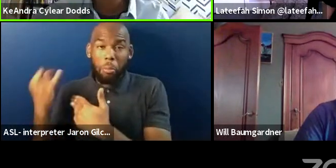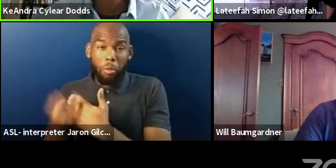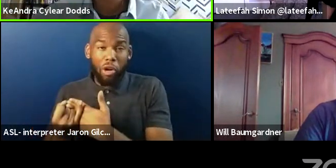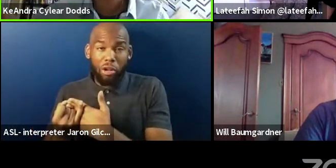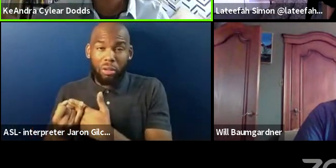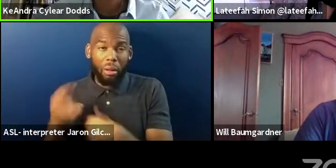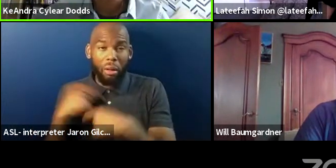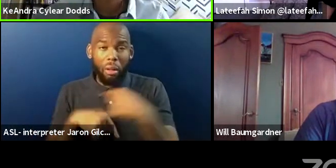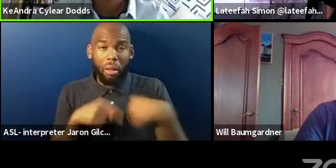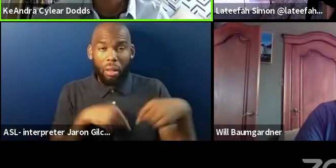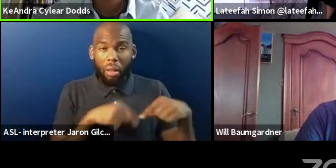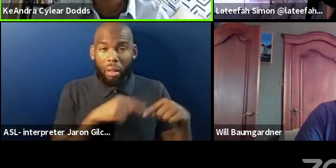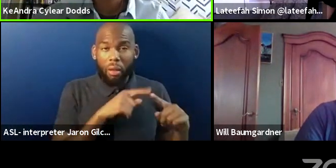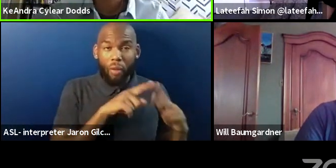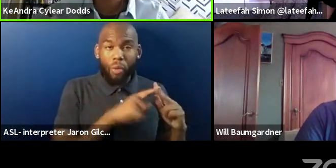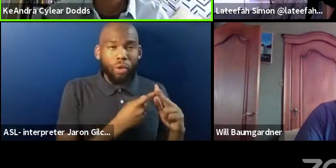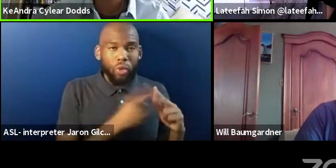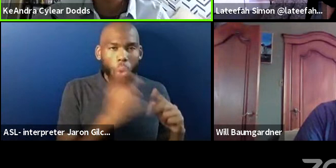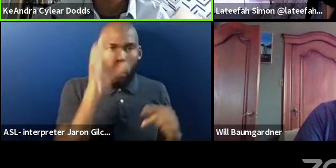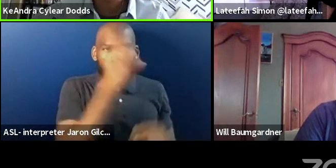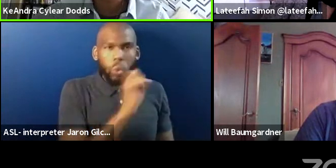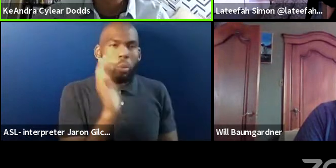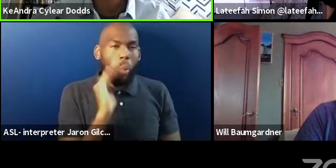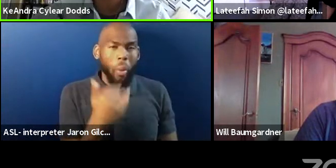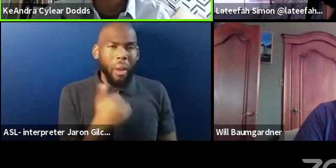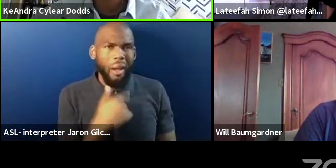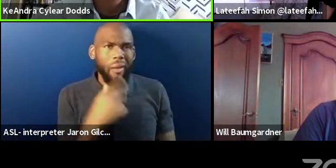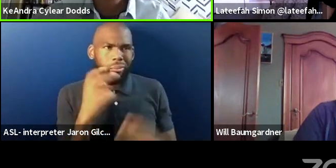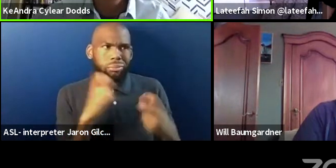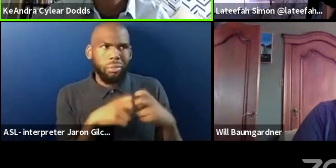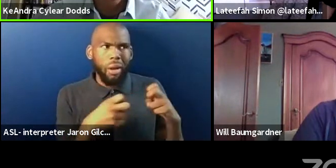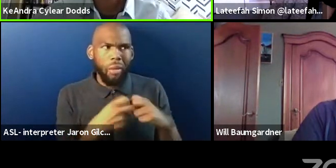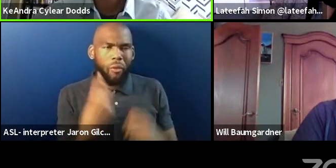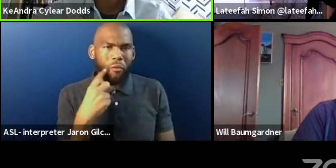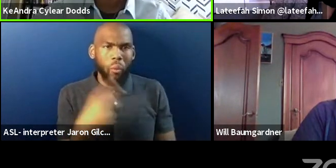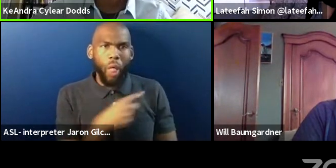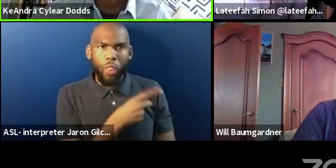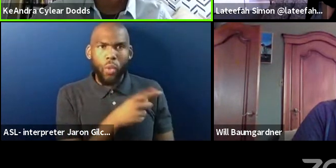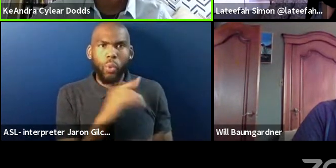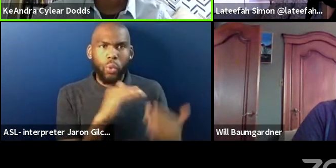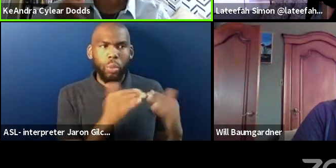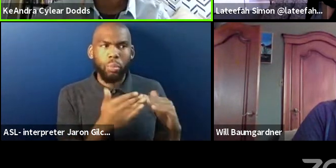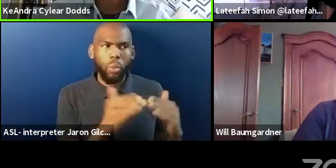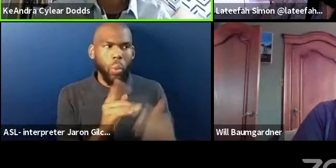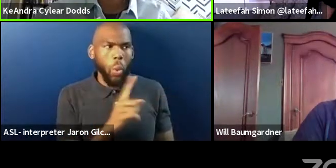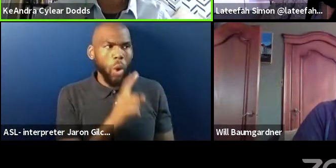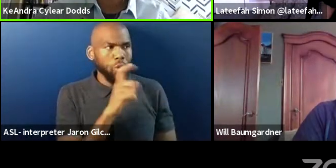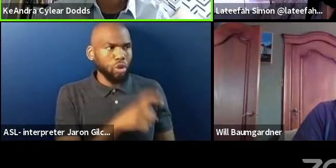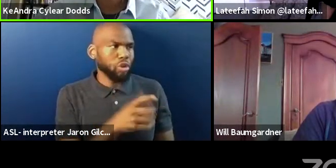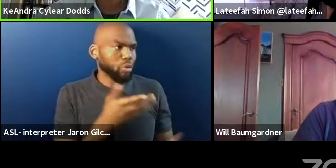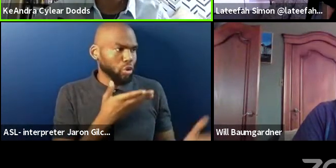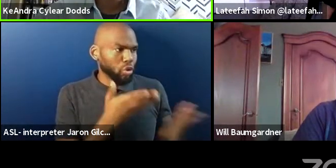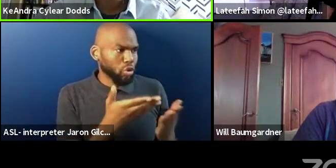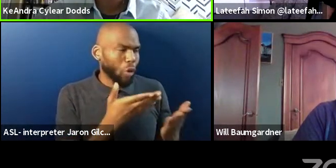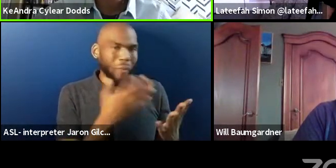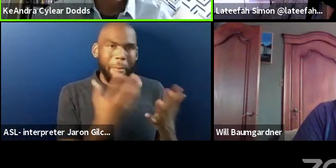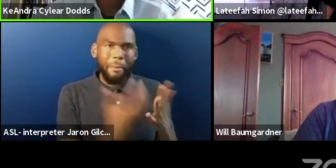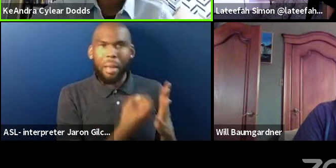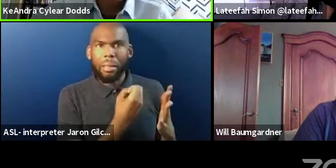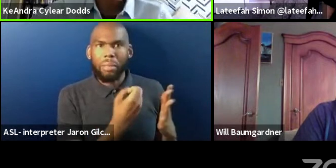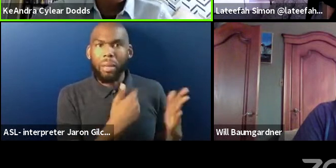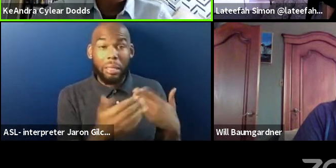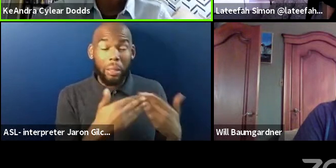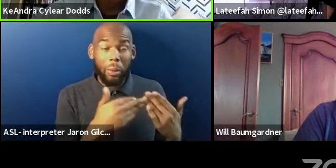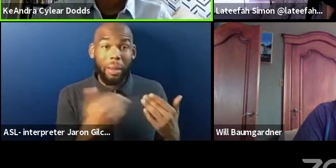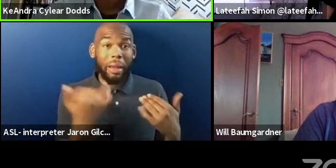we're assuming there's going to be problems for those very communities that we should be serving and maximizing benefit for. So if we start from a different framing of